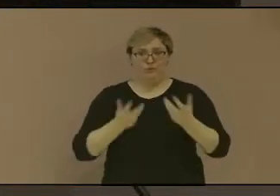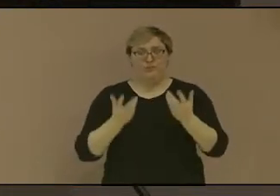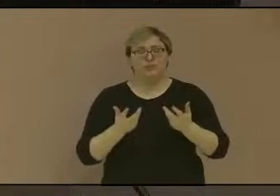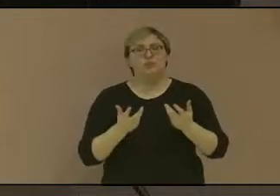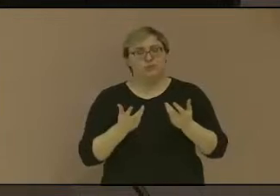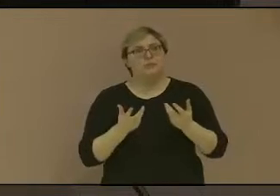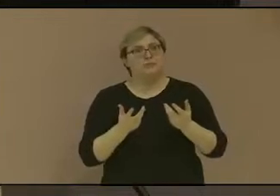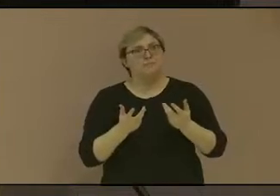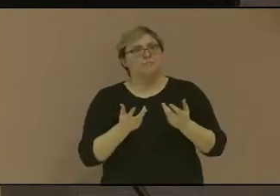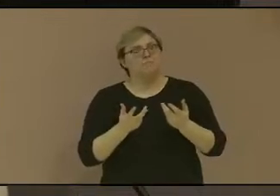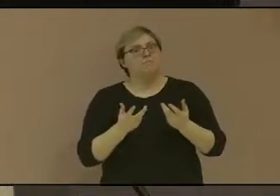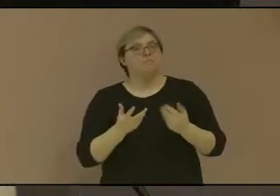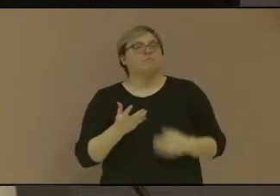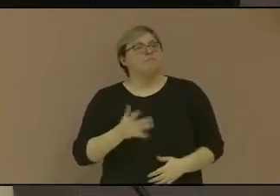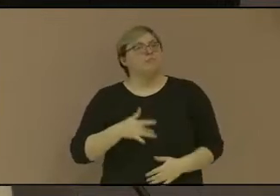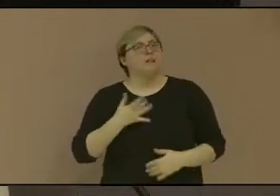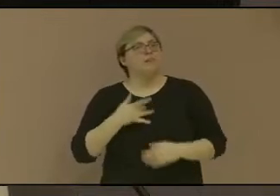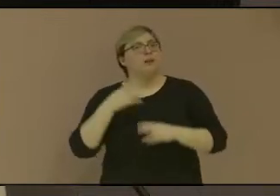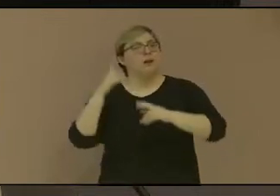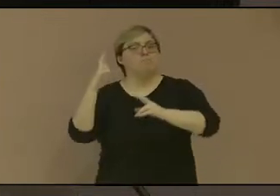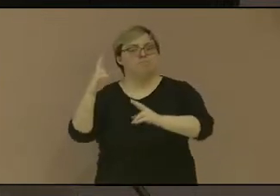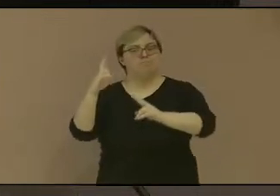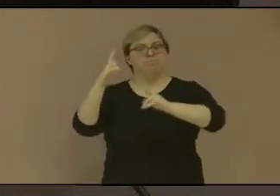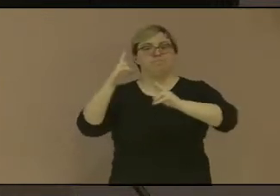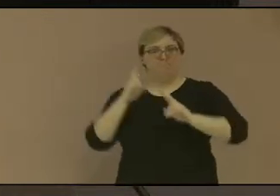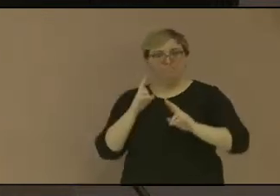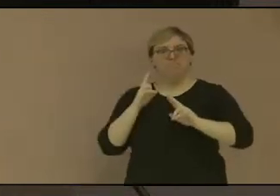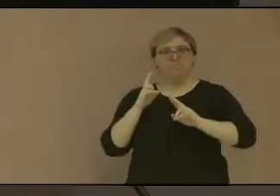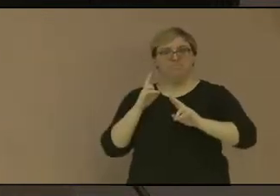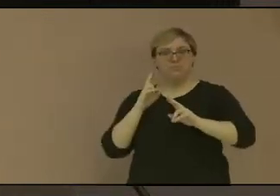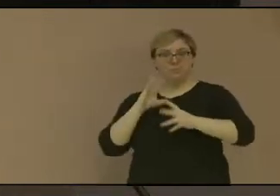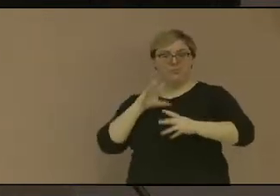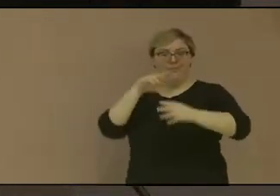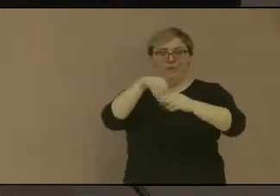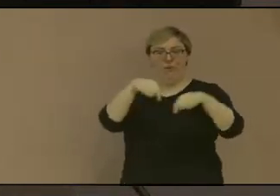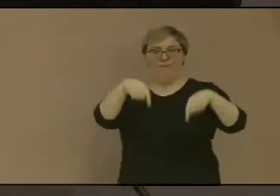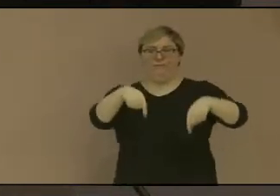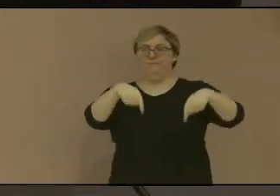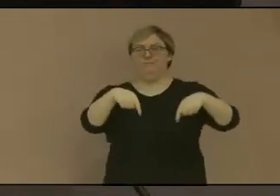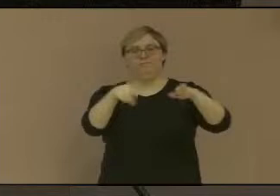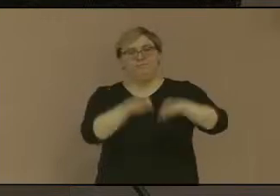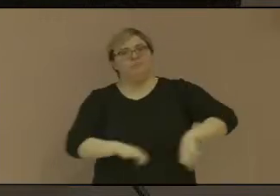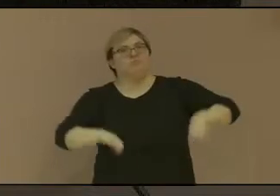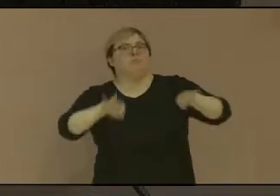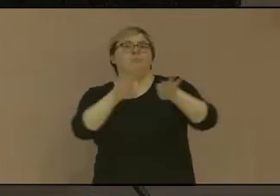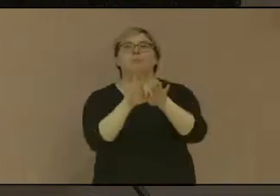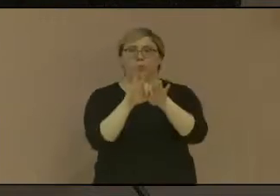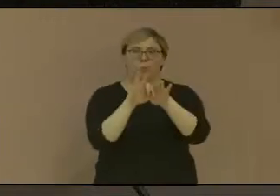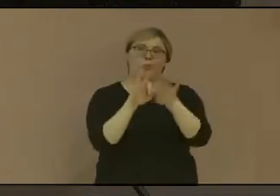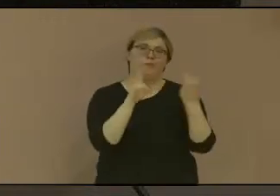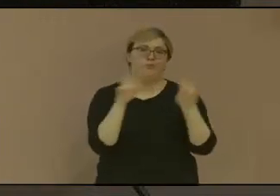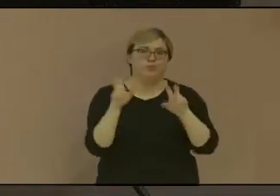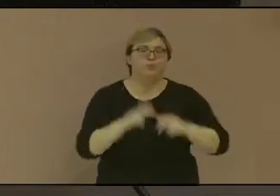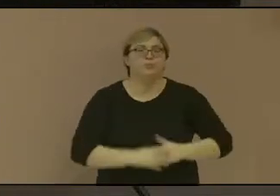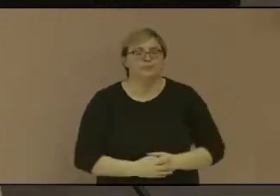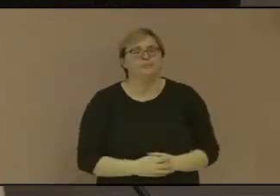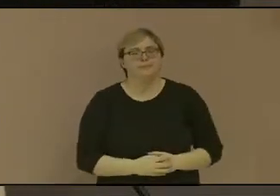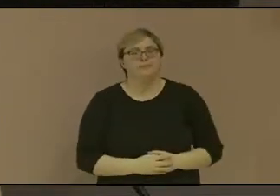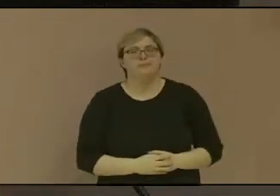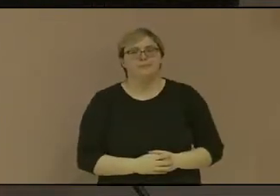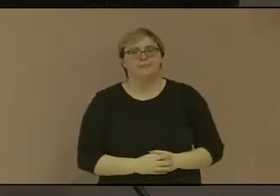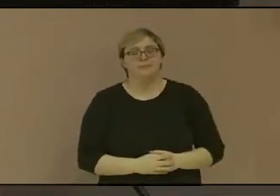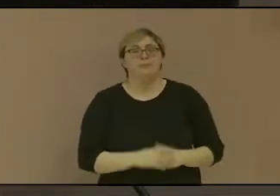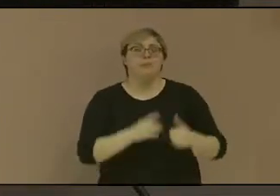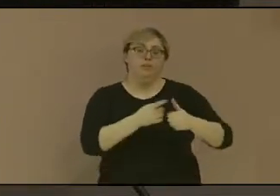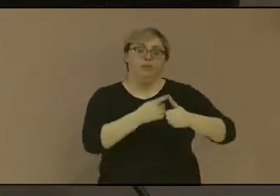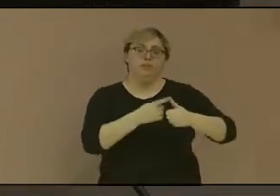it's been an honor to be a part of this important initiative. First and foremost, I would love to add my deepest